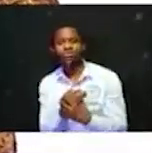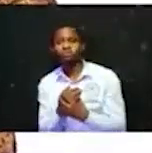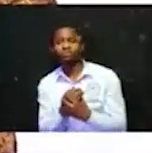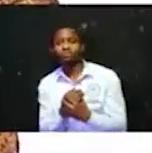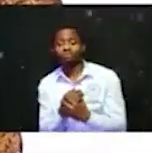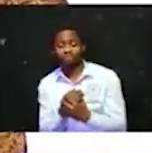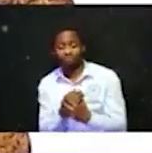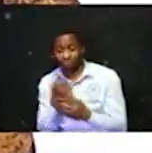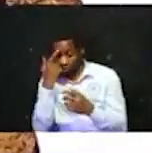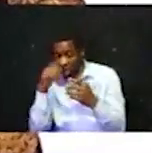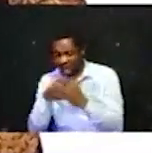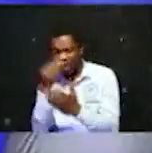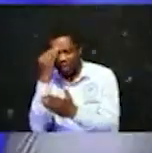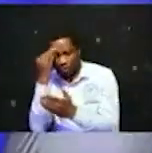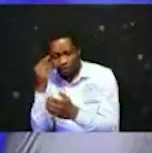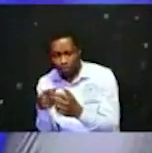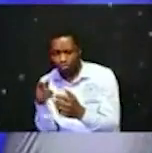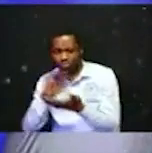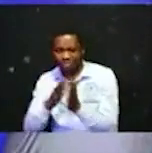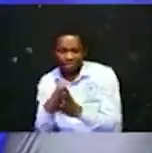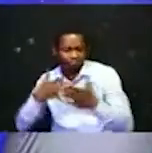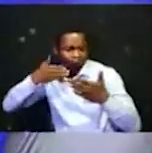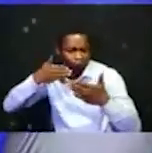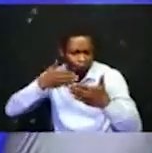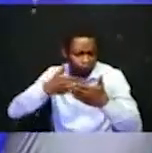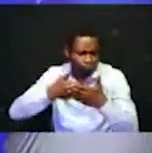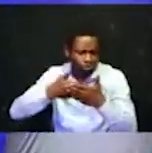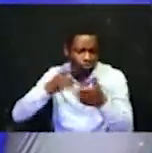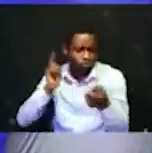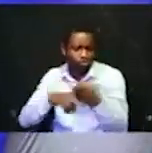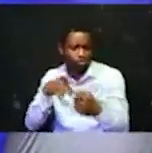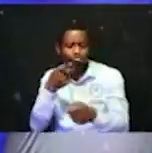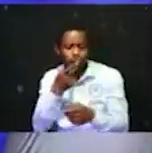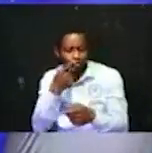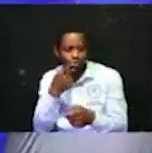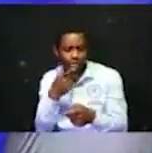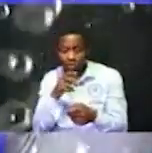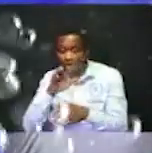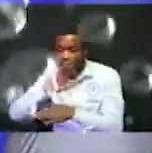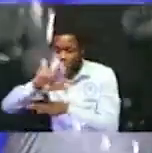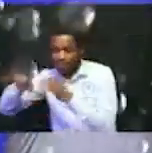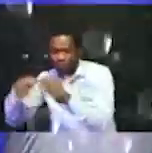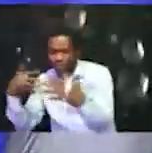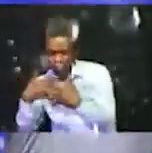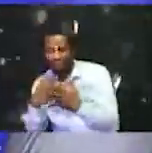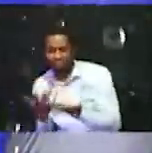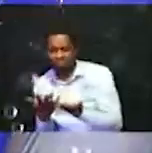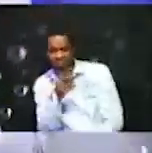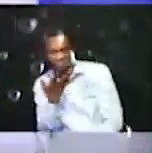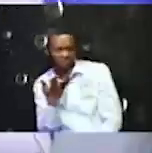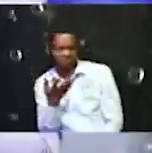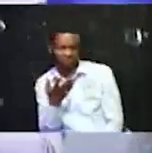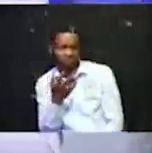so close to Paul, the one they feared. He encouraged him. I'm sure he saw his face and let's give him a